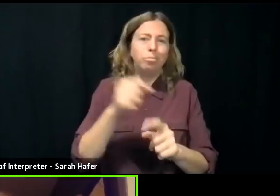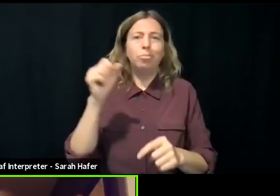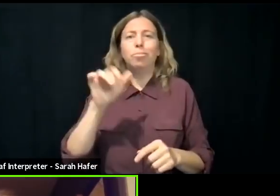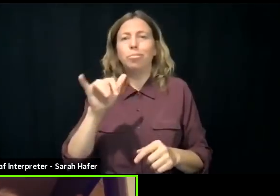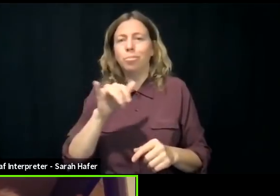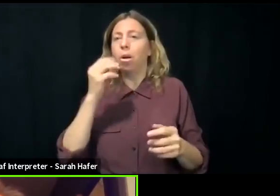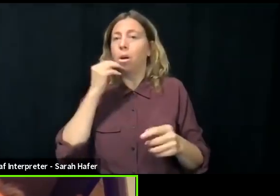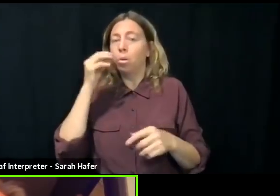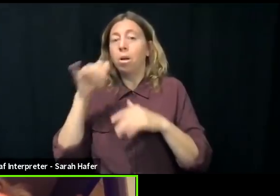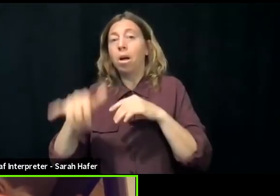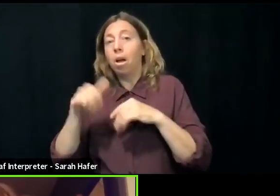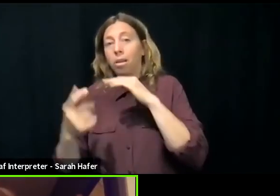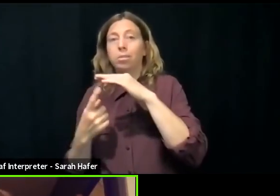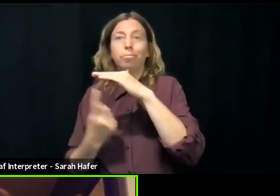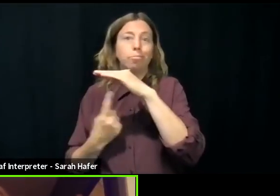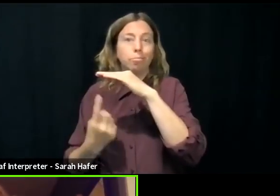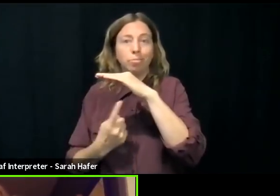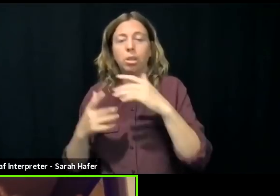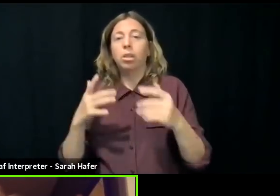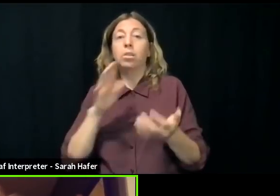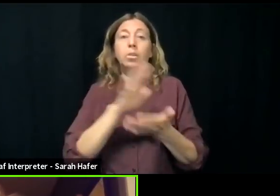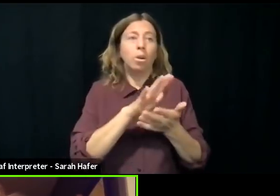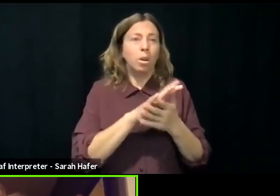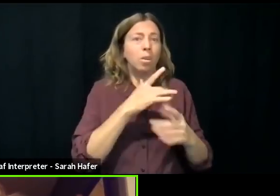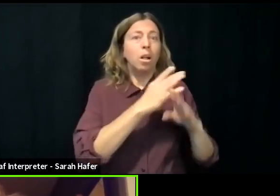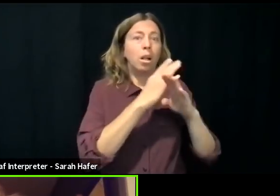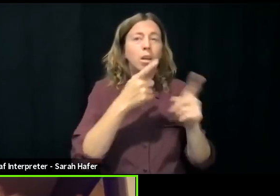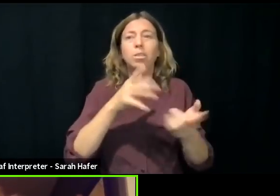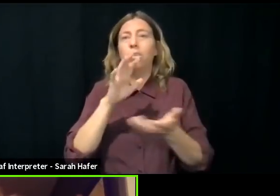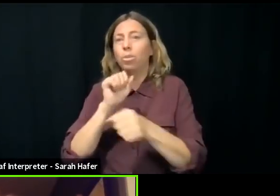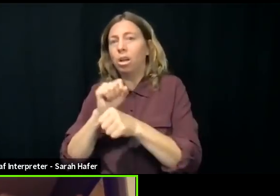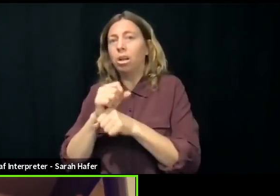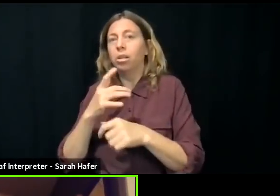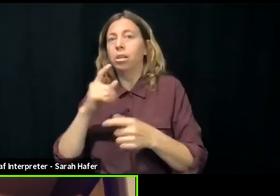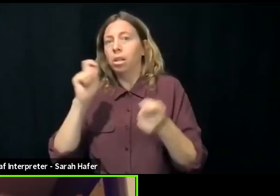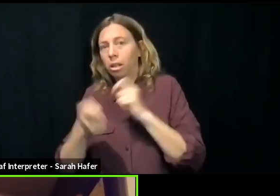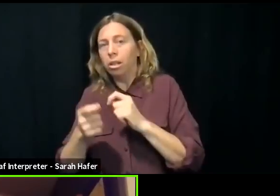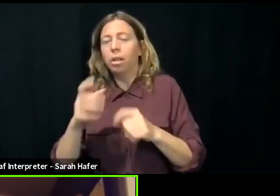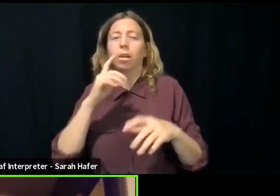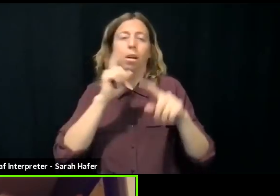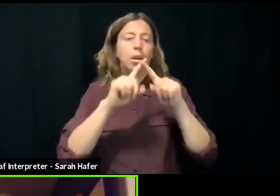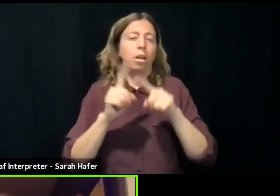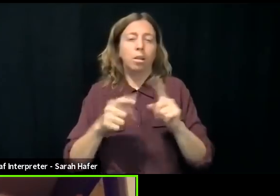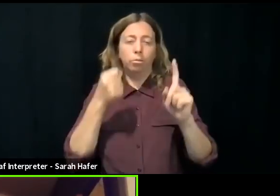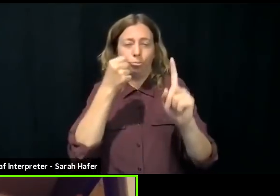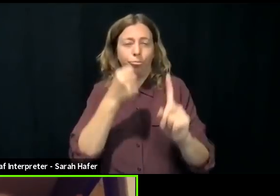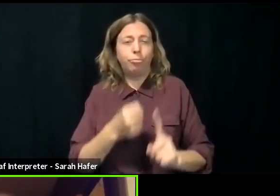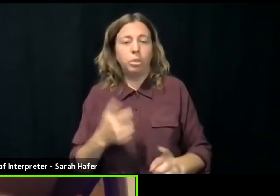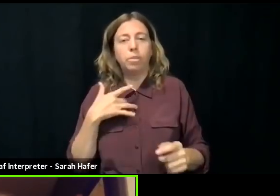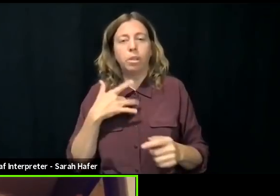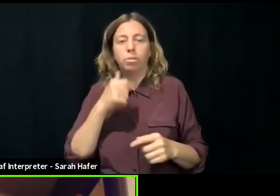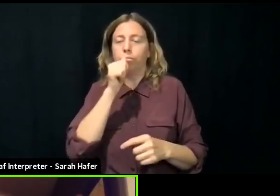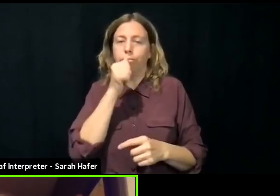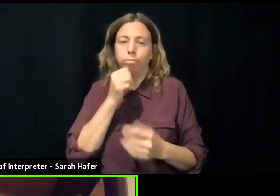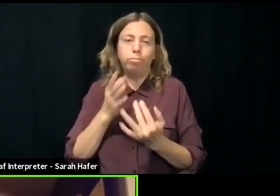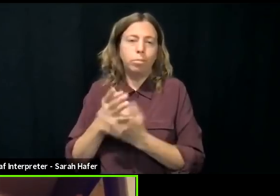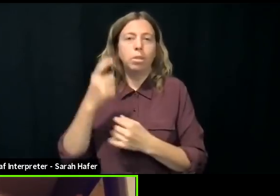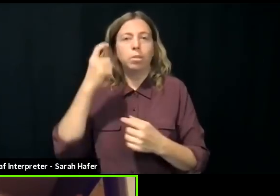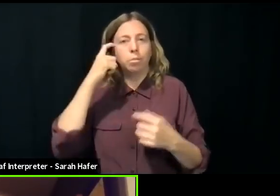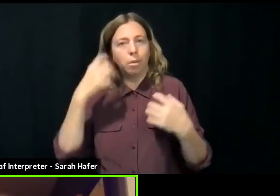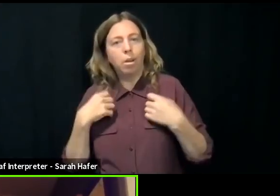schooling, working, and all our other activities all at the same time. But now that we have vaccines that are effective